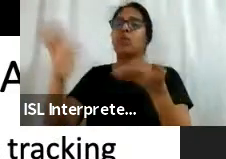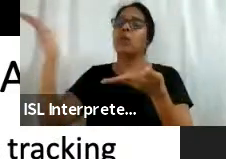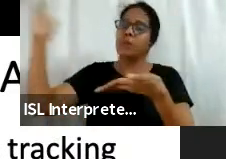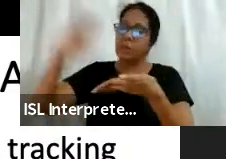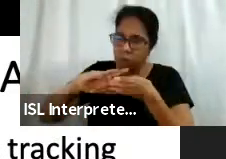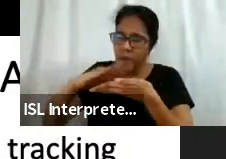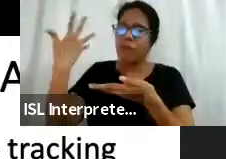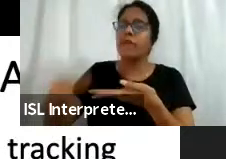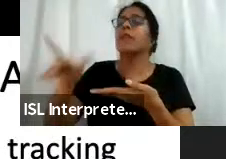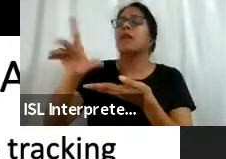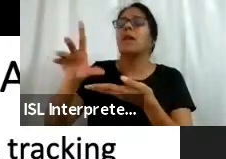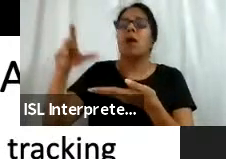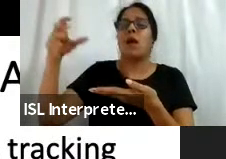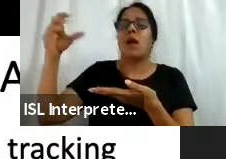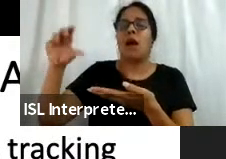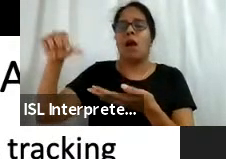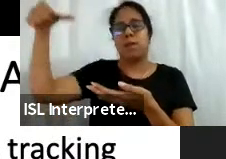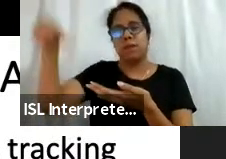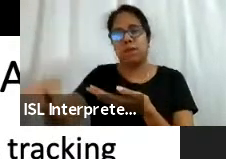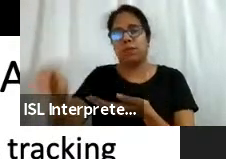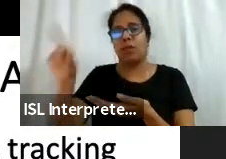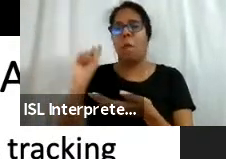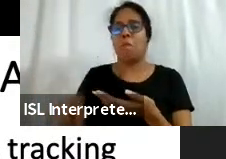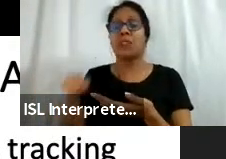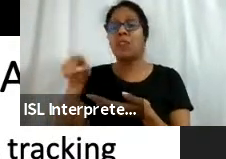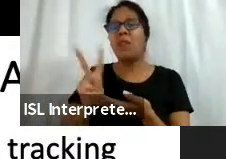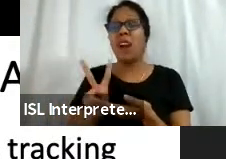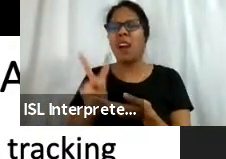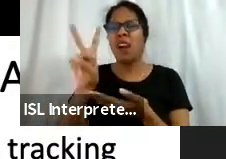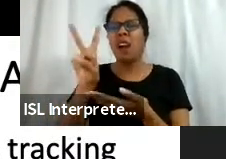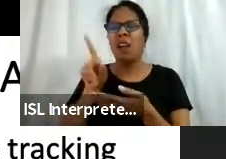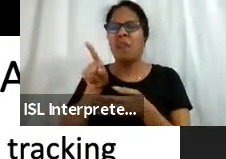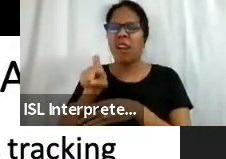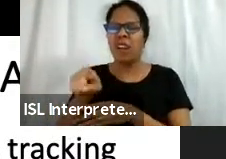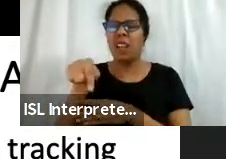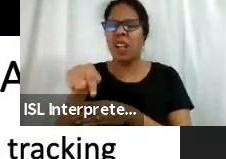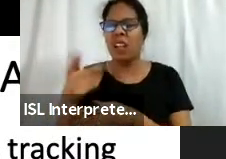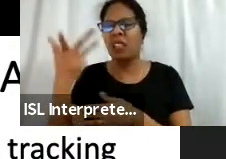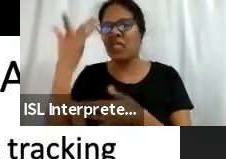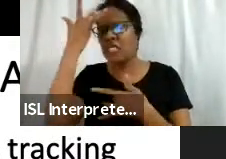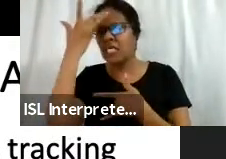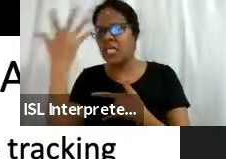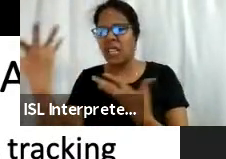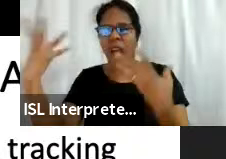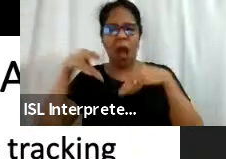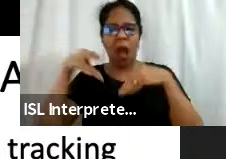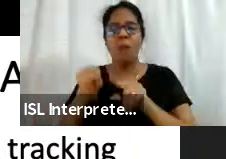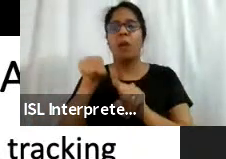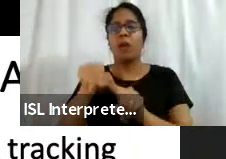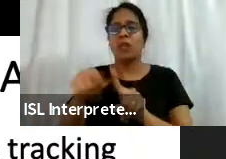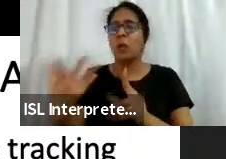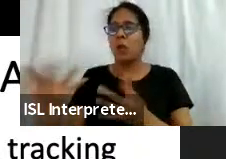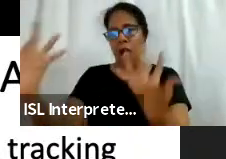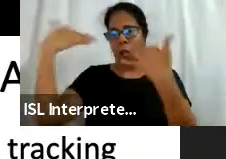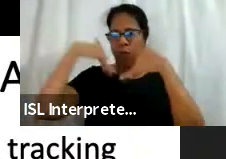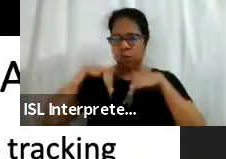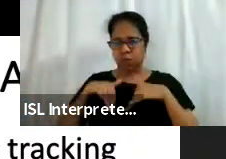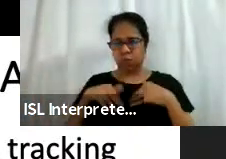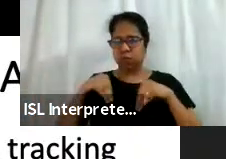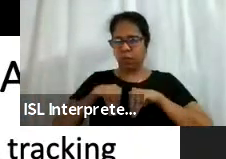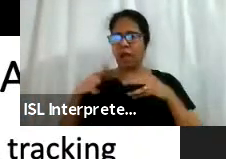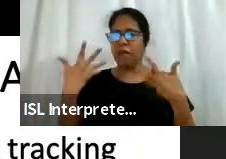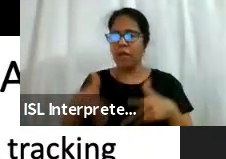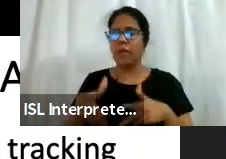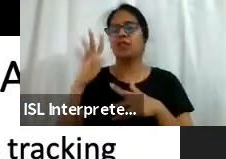flush the toilet. Since it's a viral disease, it is taking toll on your body. So take